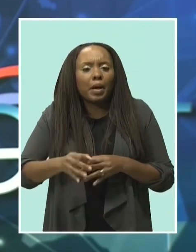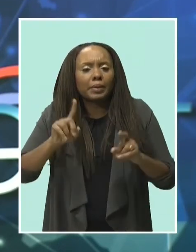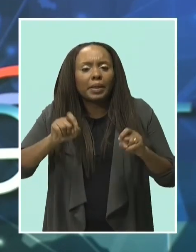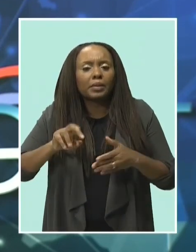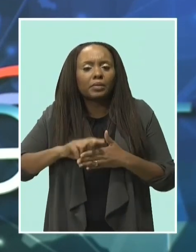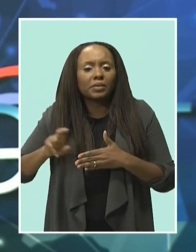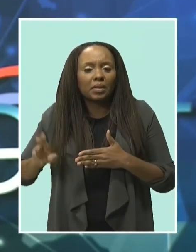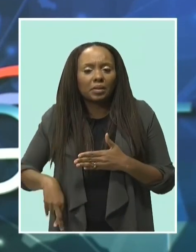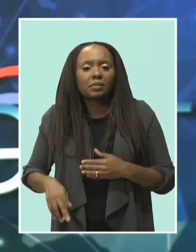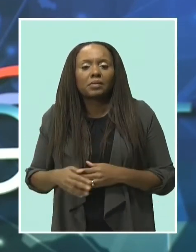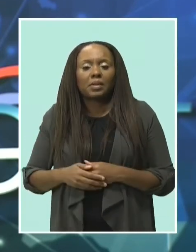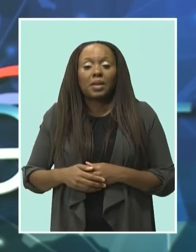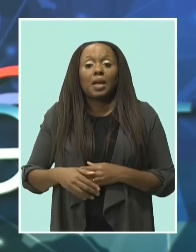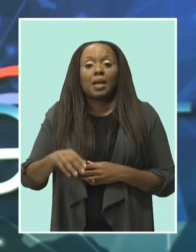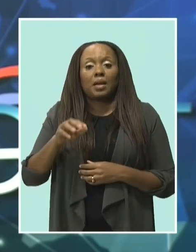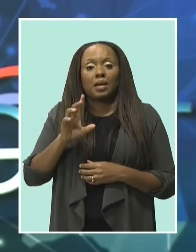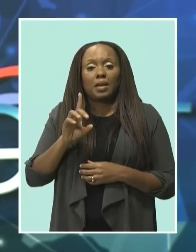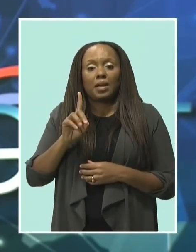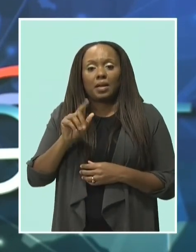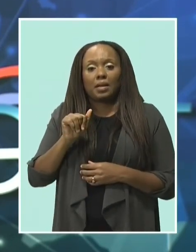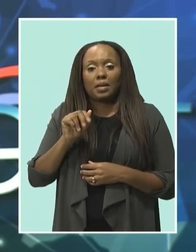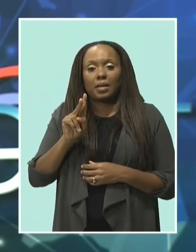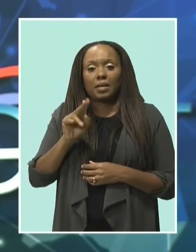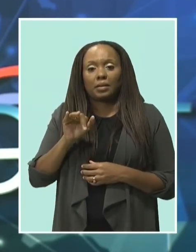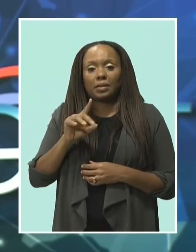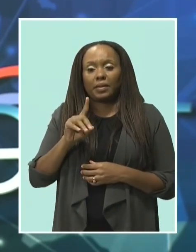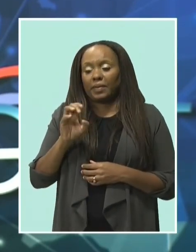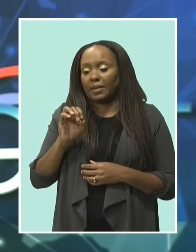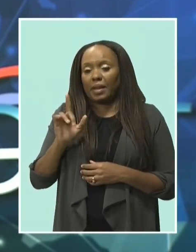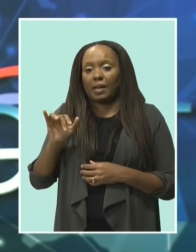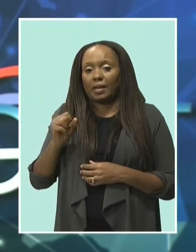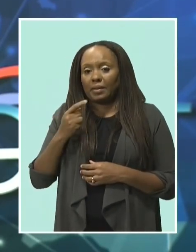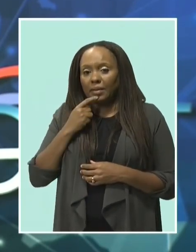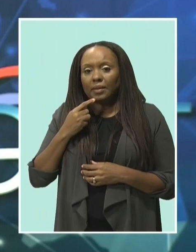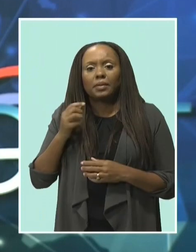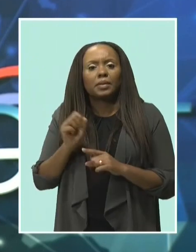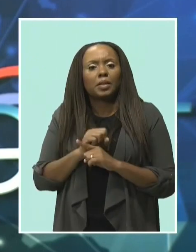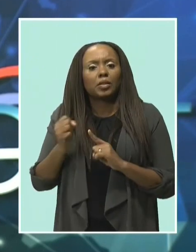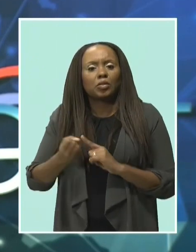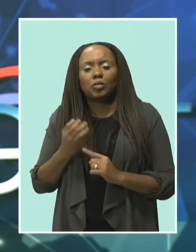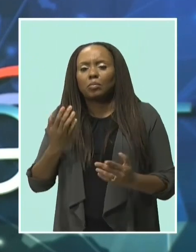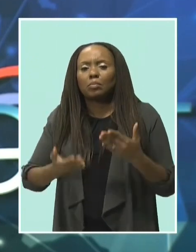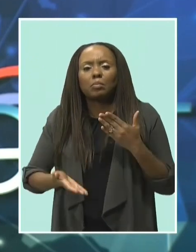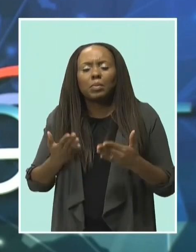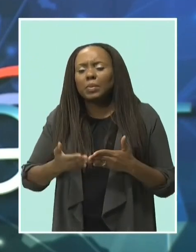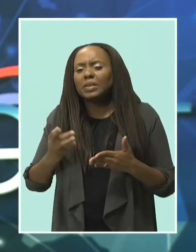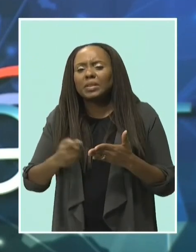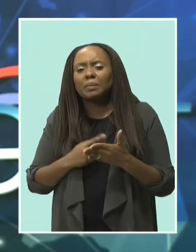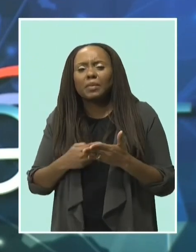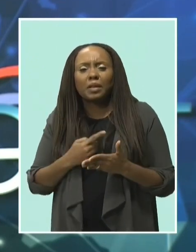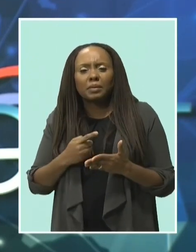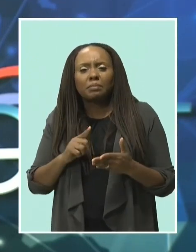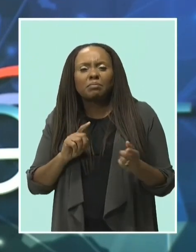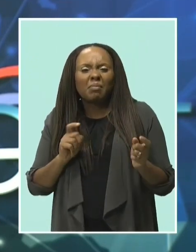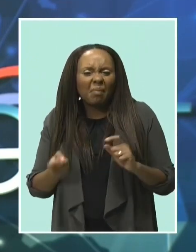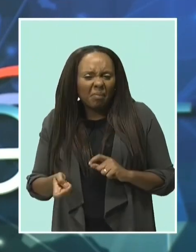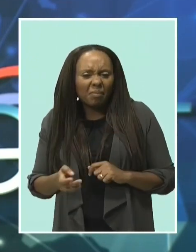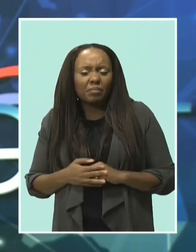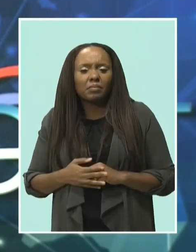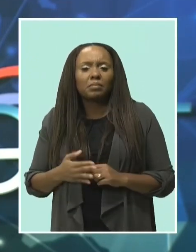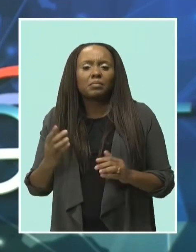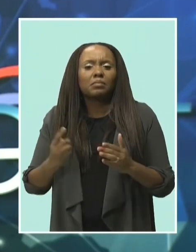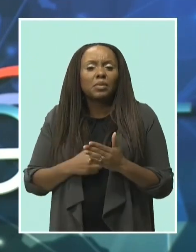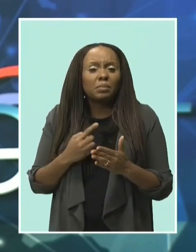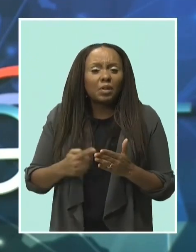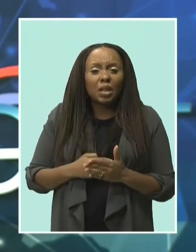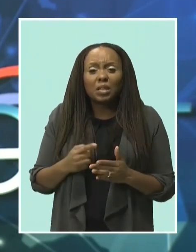COVID-19 Public Advisor David Ellis told CBC News that the situation will, from time to time, not go to plan. He added that we must appreciate that the change is driven